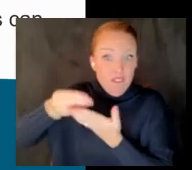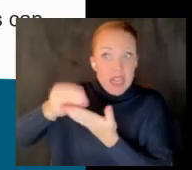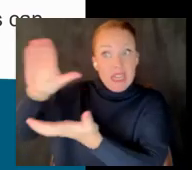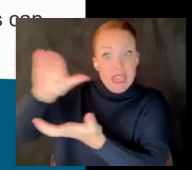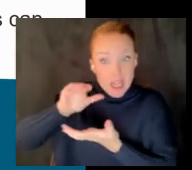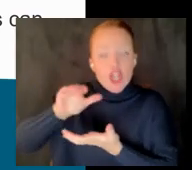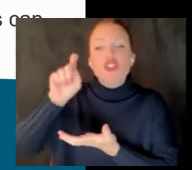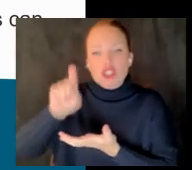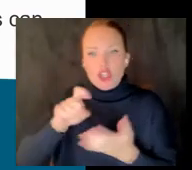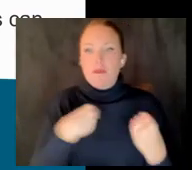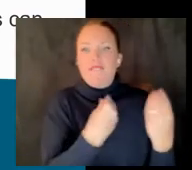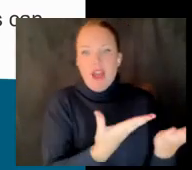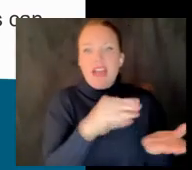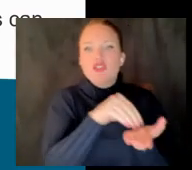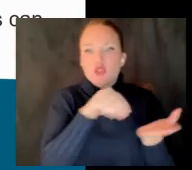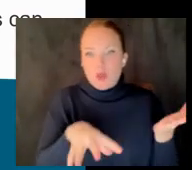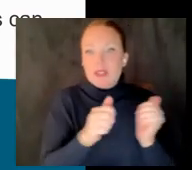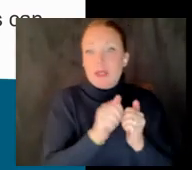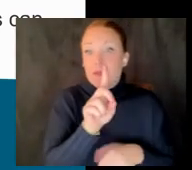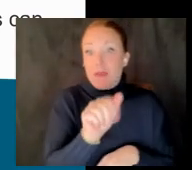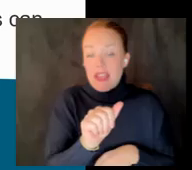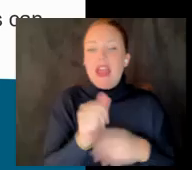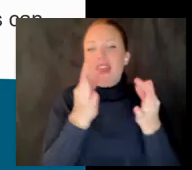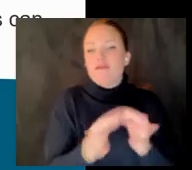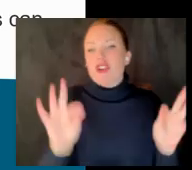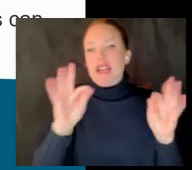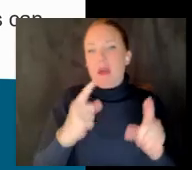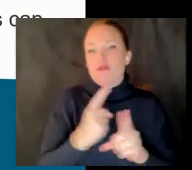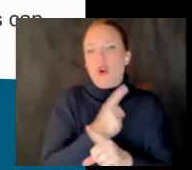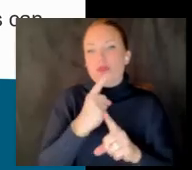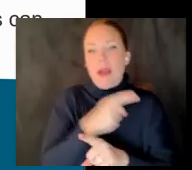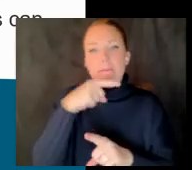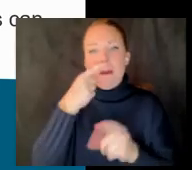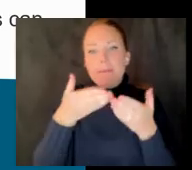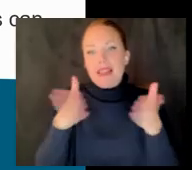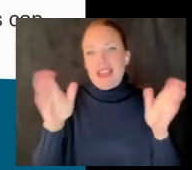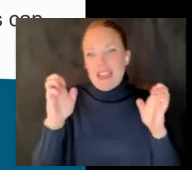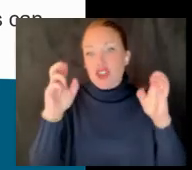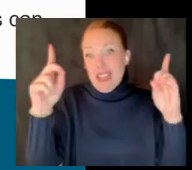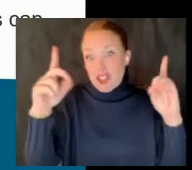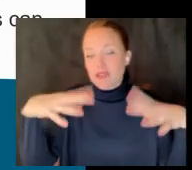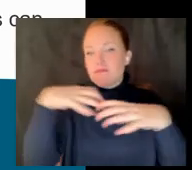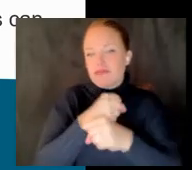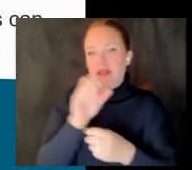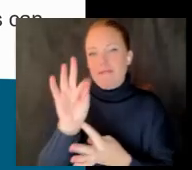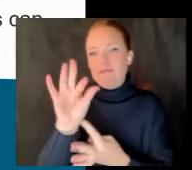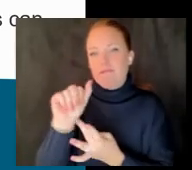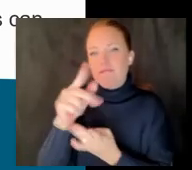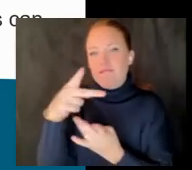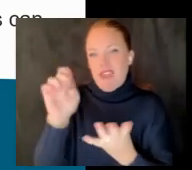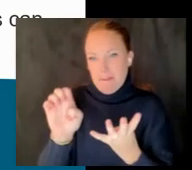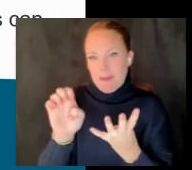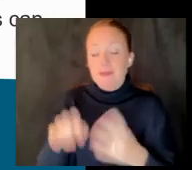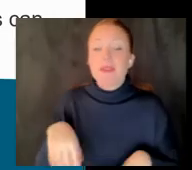students with disabilities a free, appropriate public education, commonly known as FAPE. Section